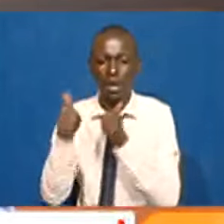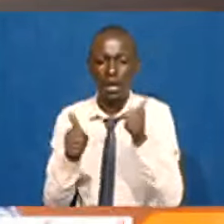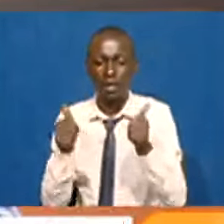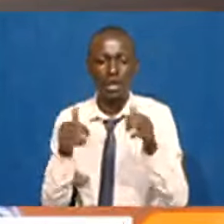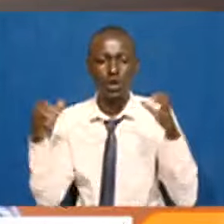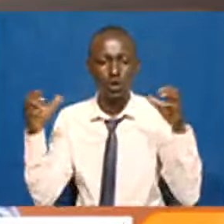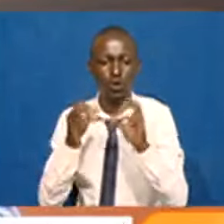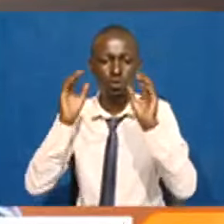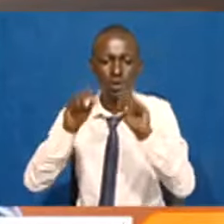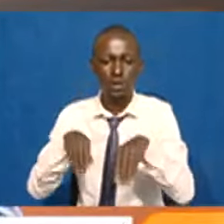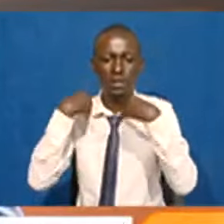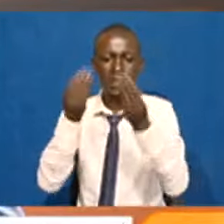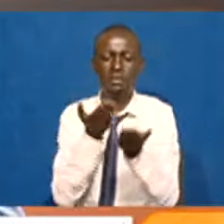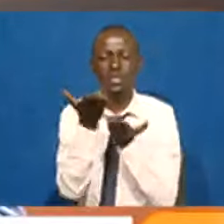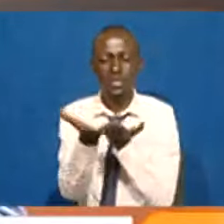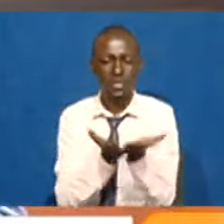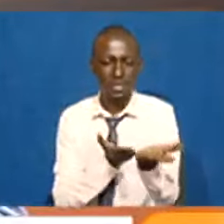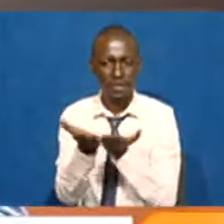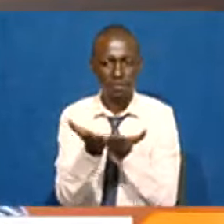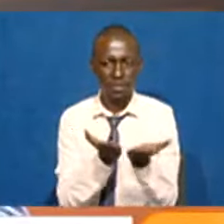provider